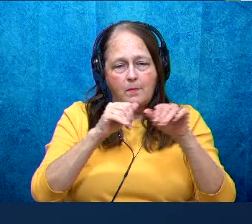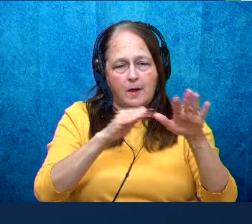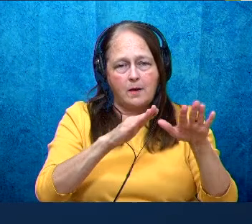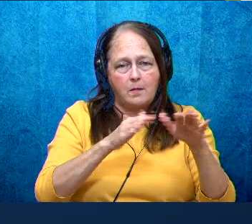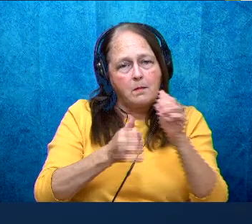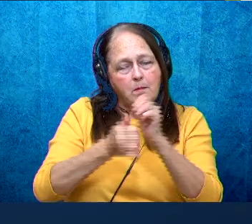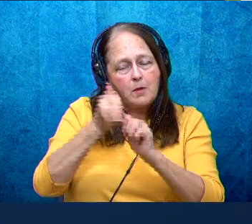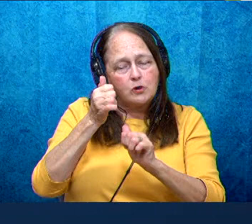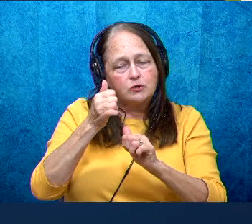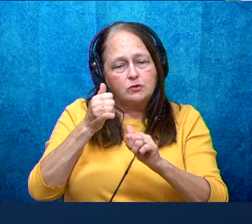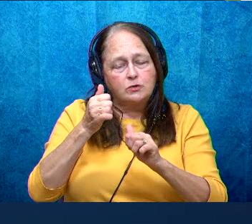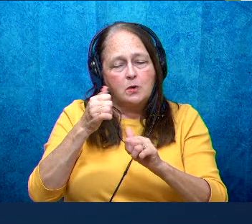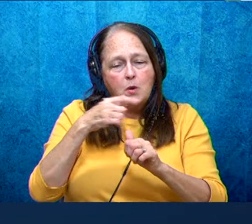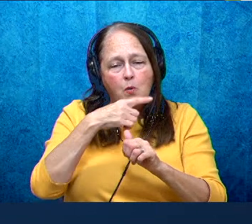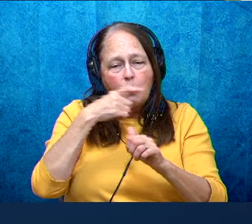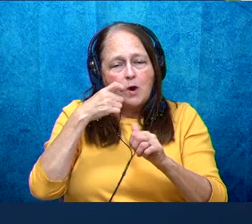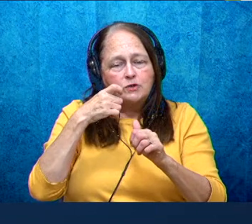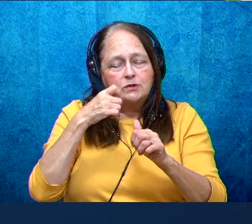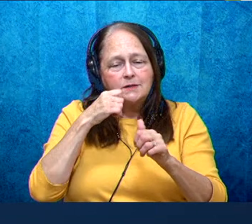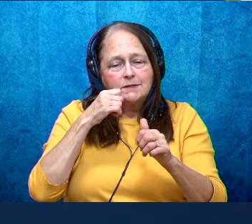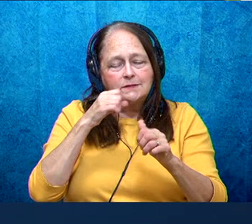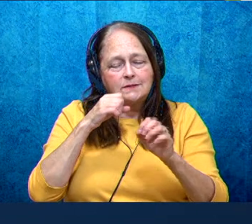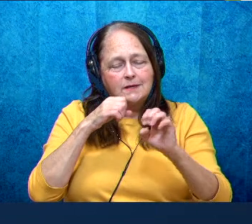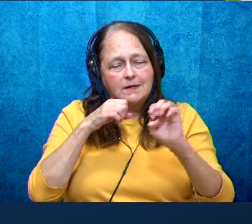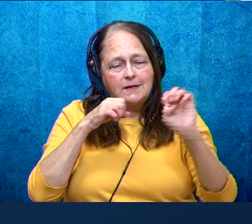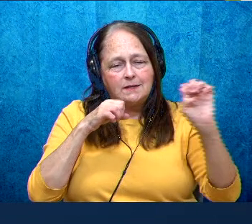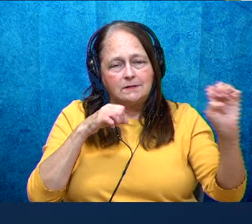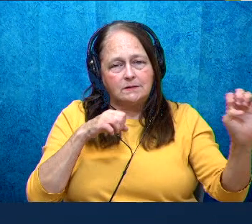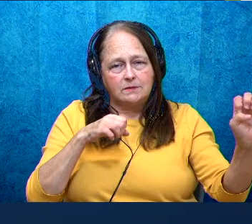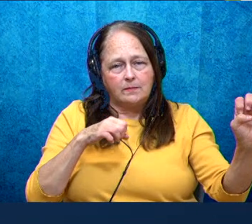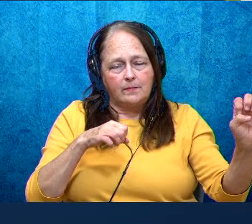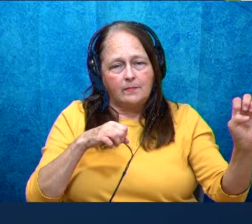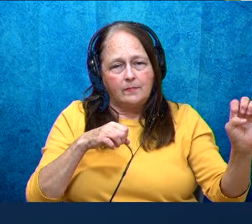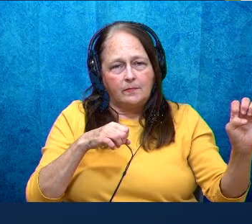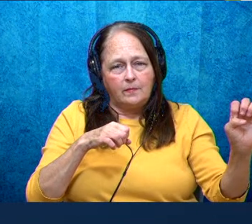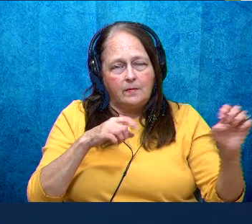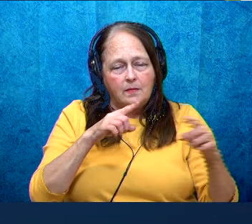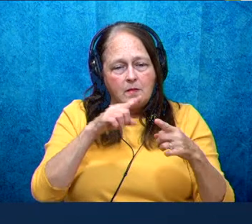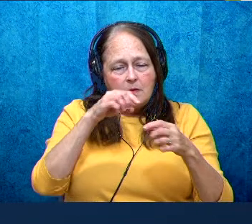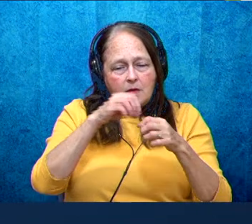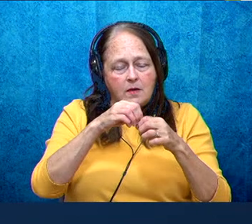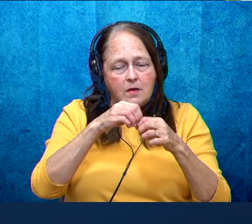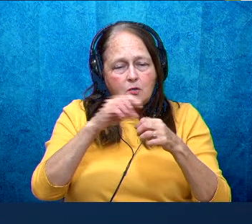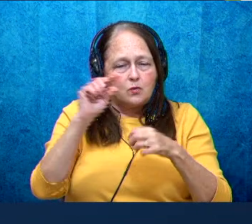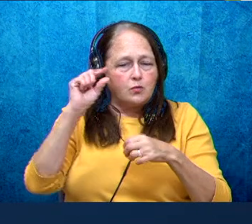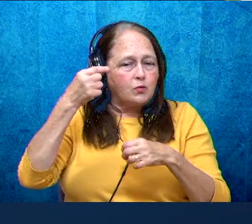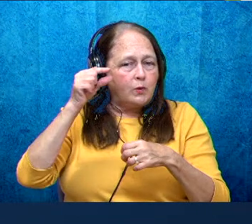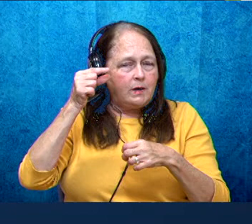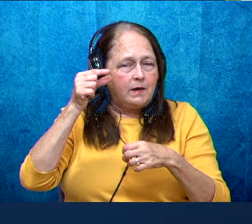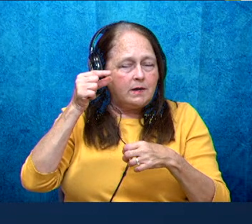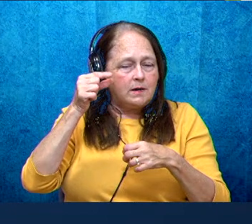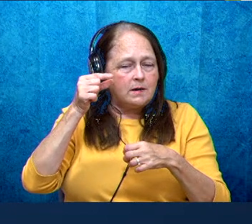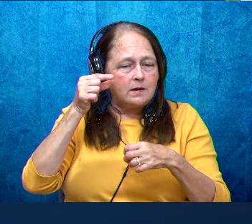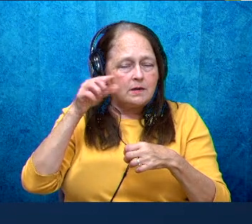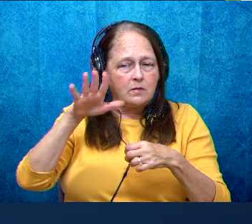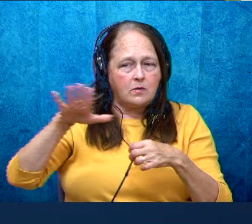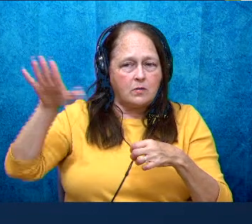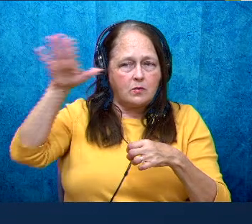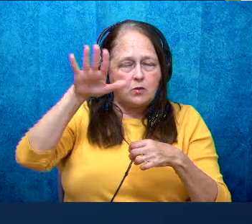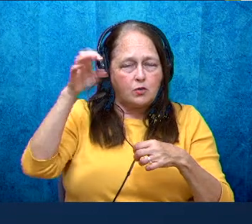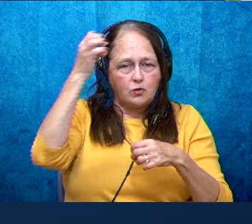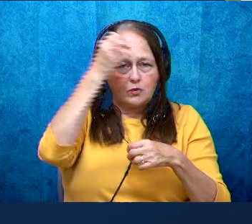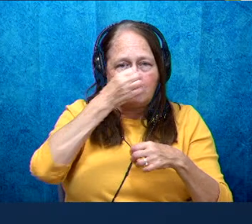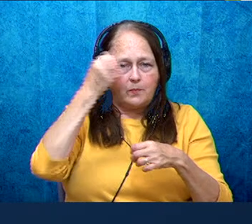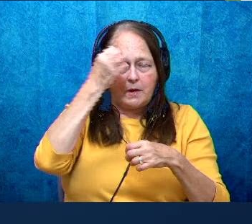most of Russia is found east of the Ural Mountains. Okay, so in the green, you've got European Russia.